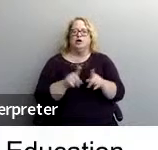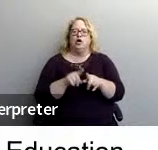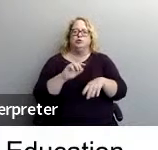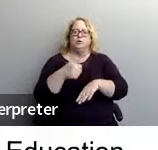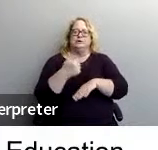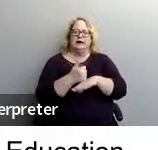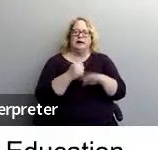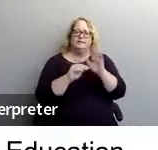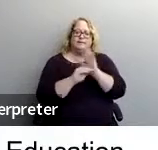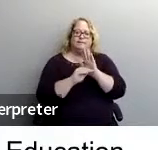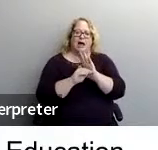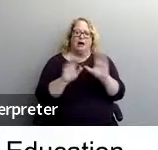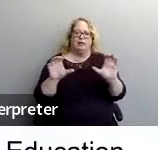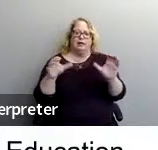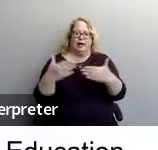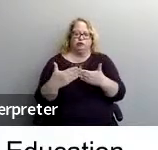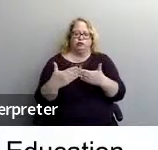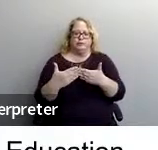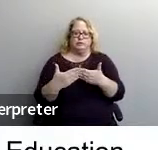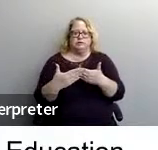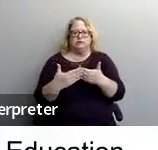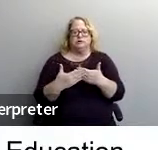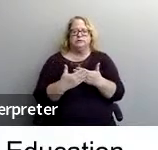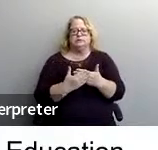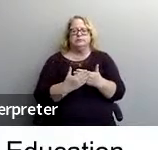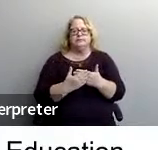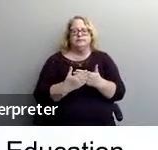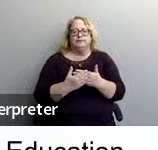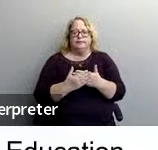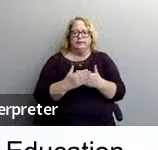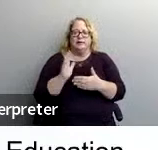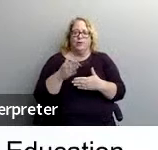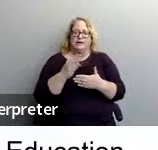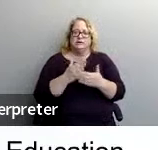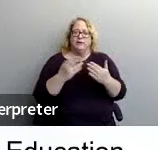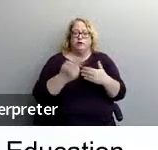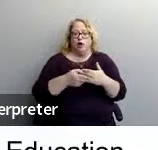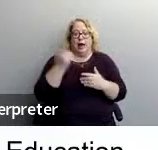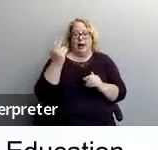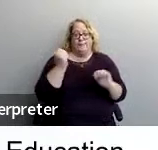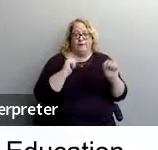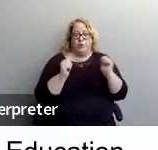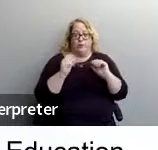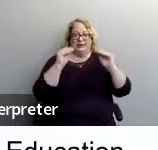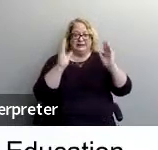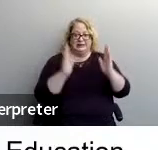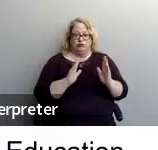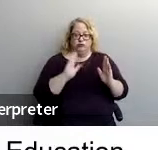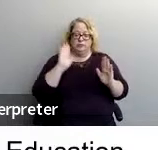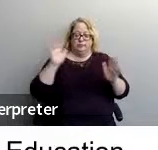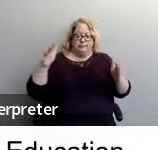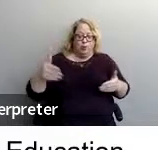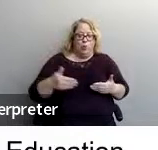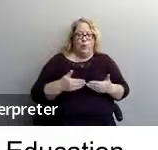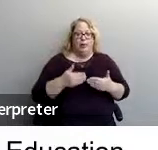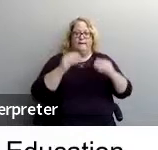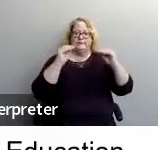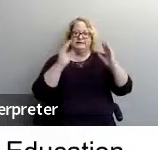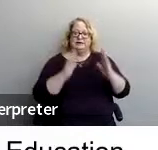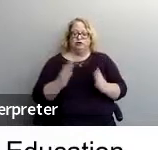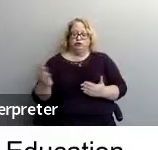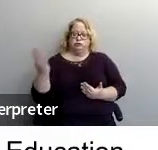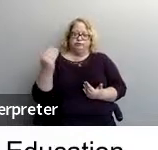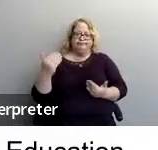model classrooms. And these classrooms will be some of our high-performing teachers, where they will welcome teachers